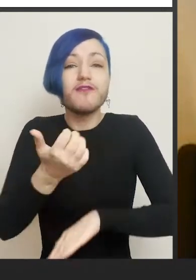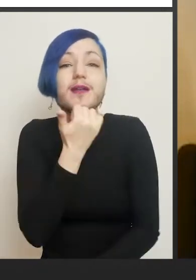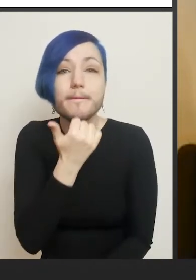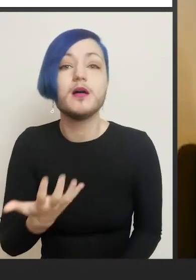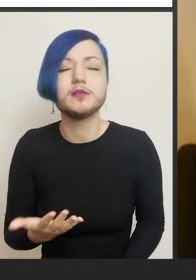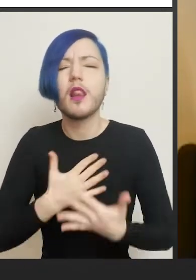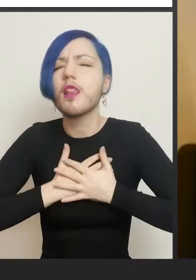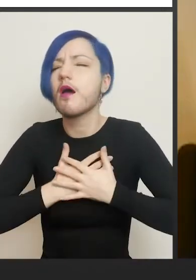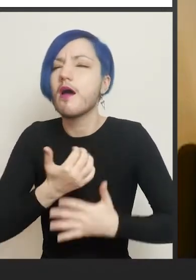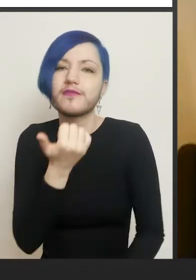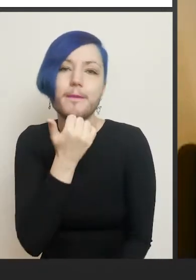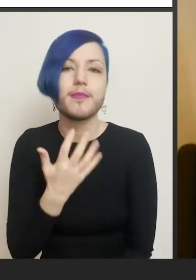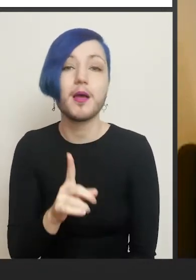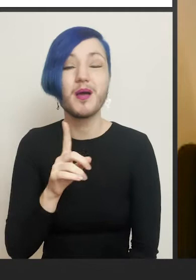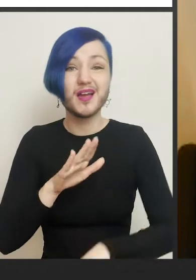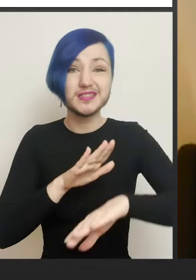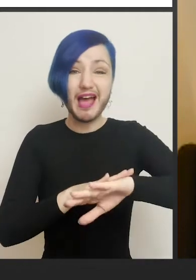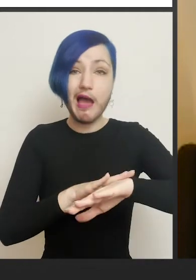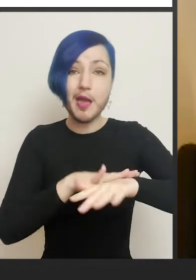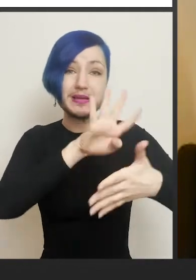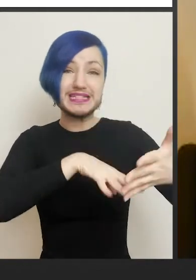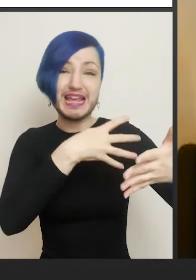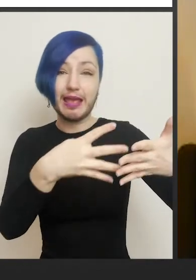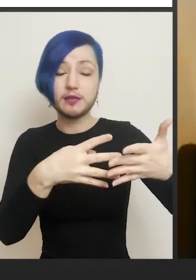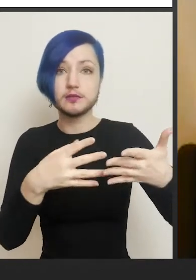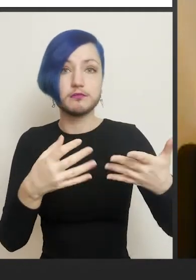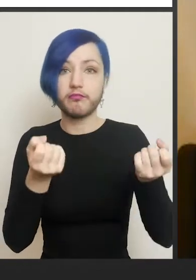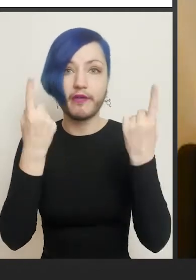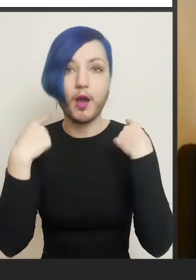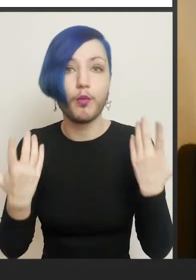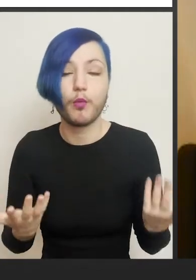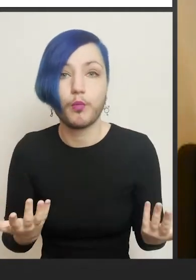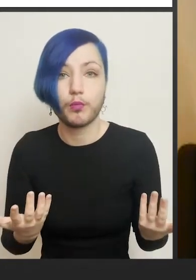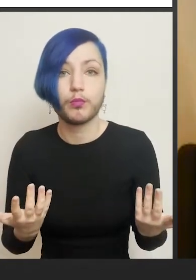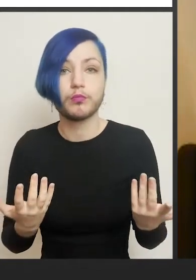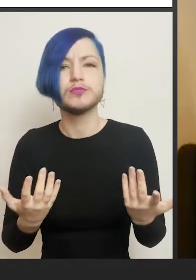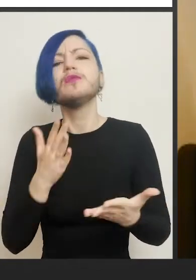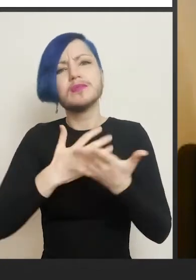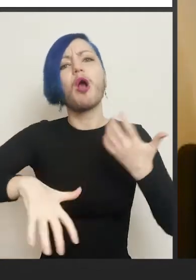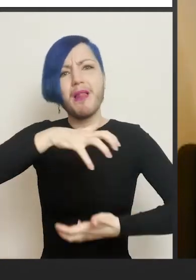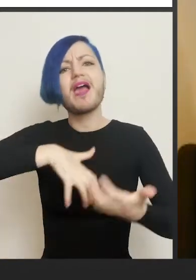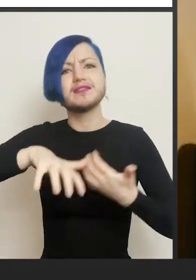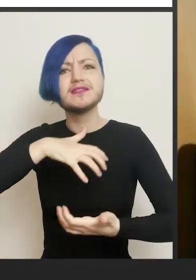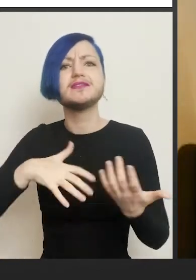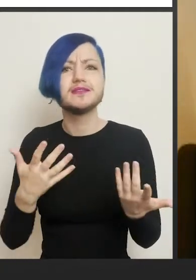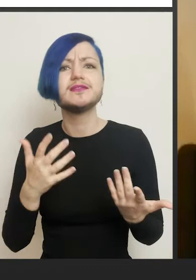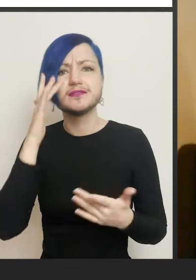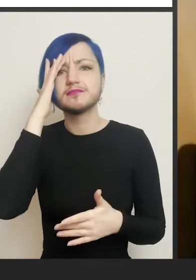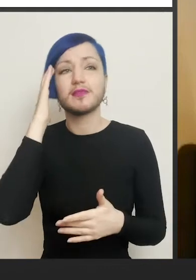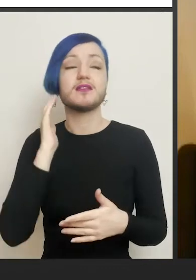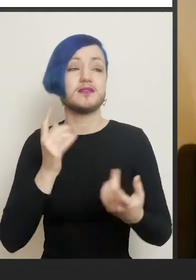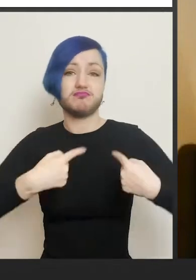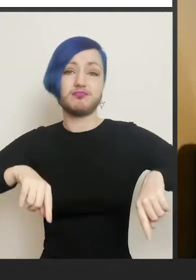love numbers, but times and dates elude me. So it's like it's complicated,